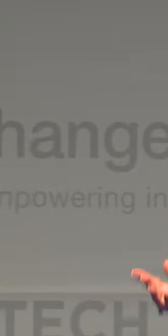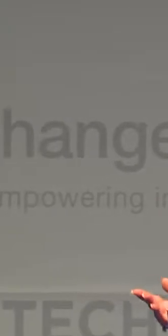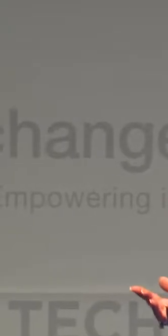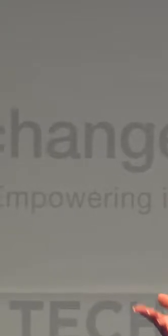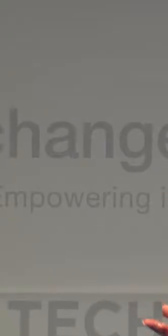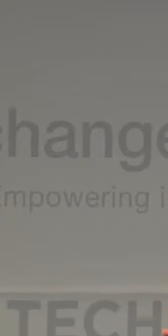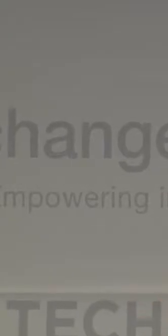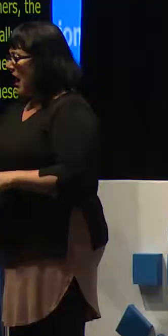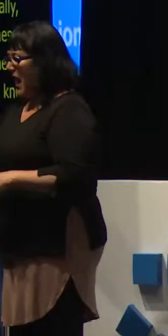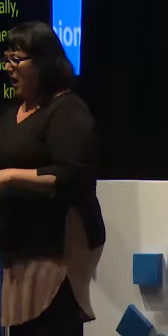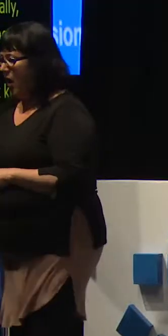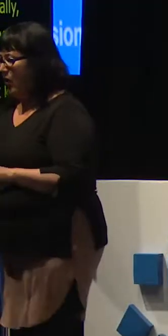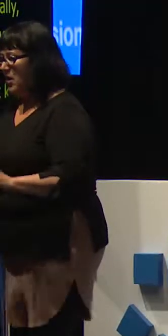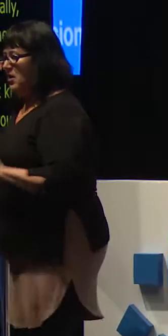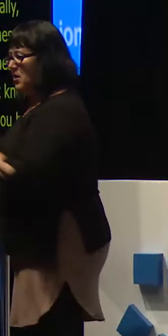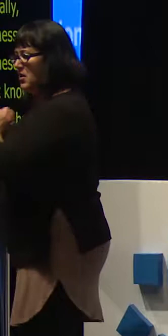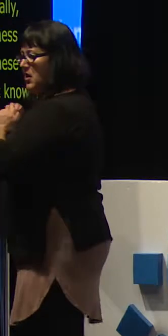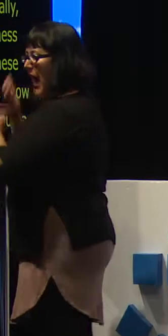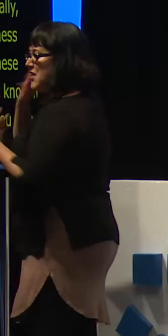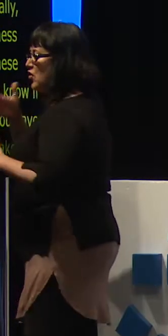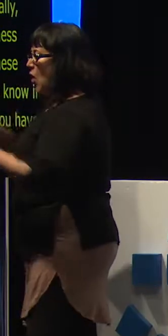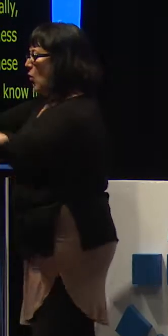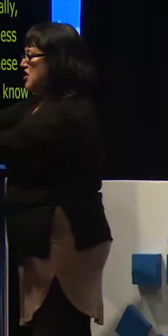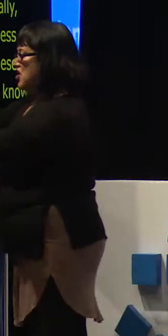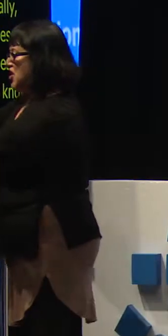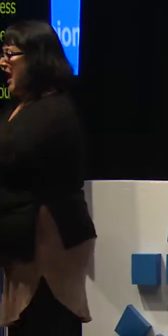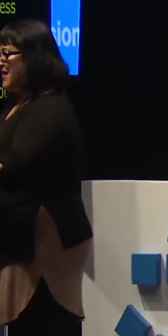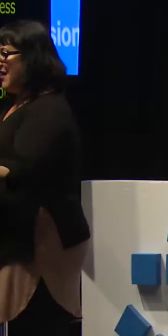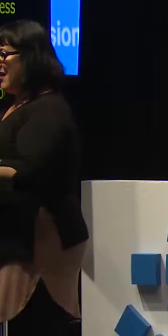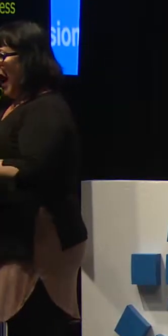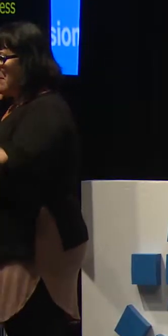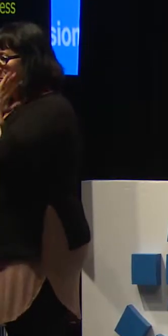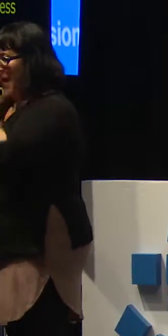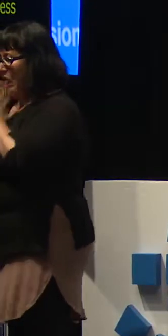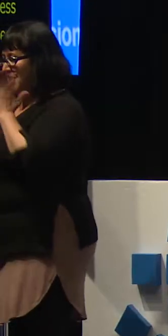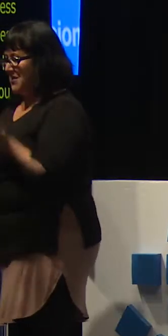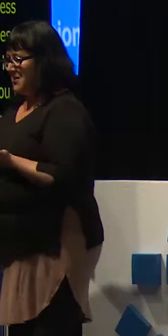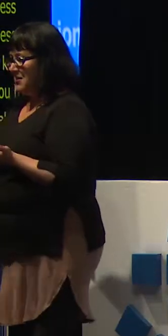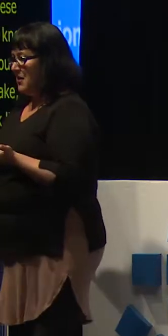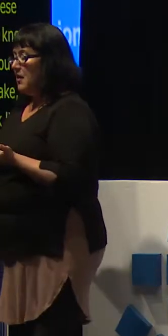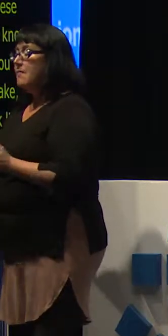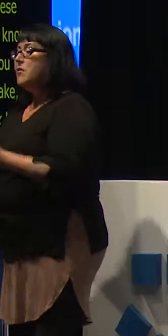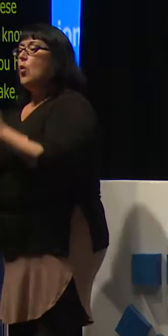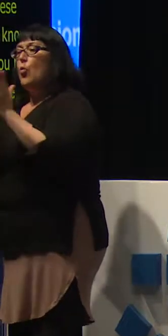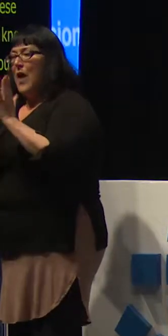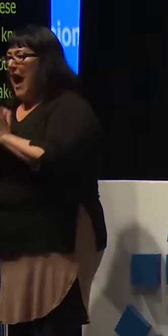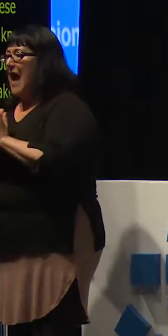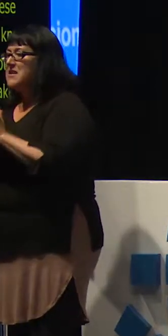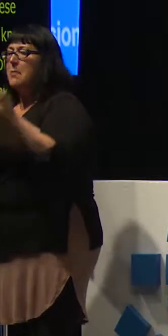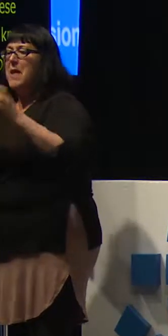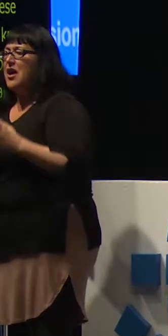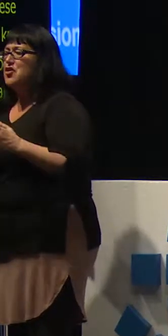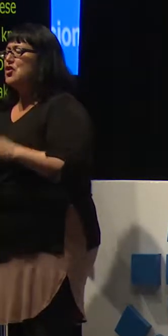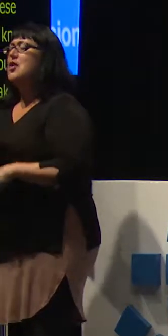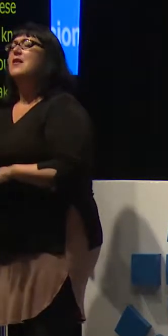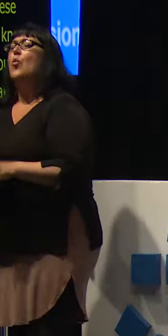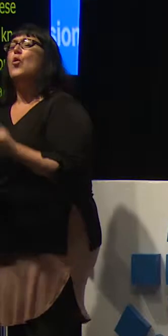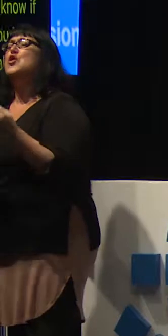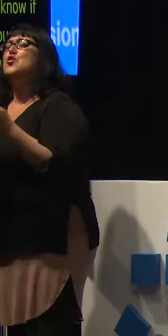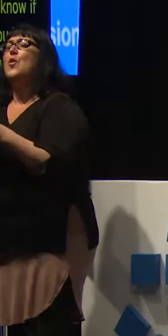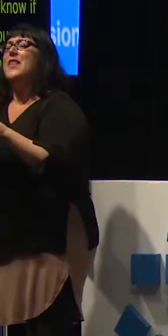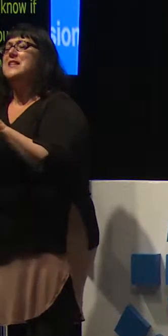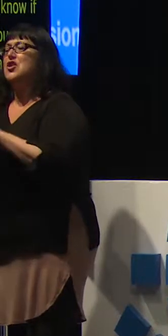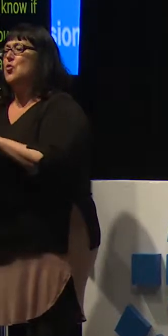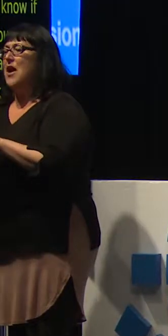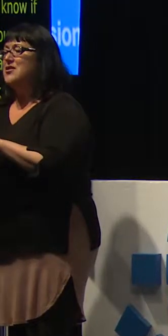am I going to do? I'm probably going to sit there and look like a fool. We asked managers in a study, we said, what would you do in that situation? Number one answer we got,